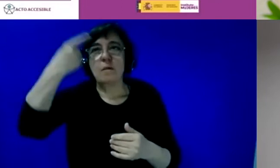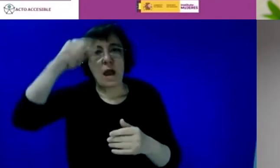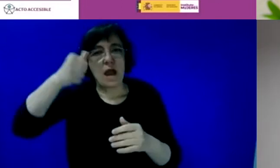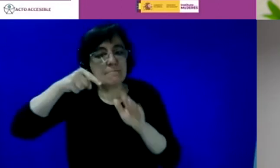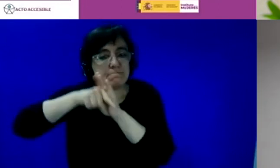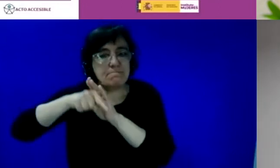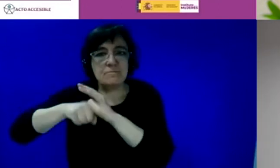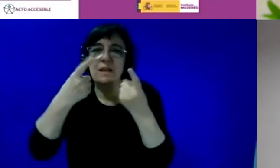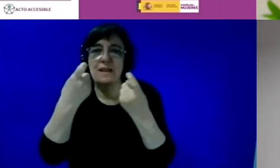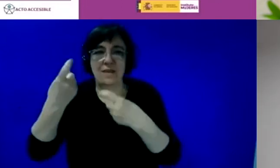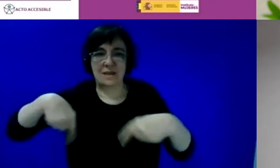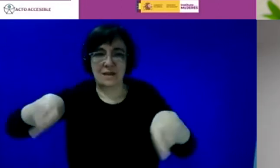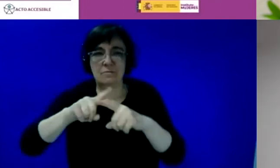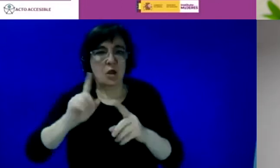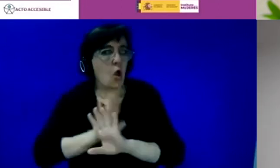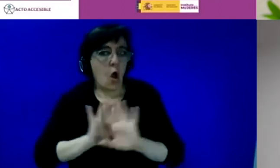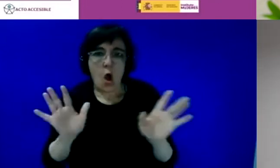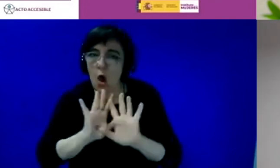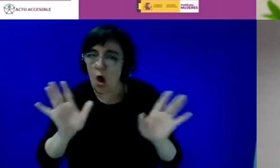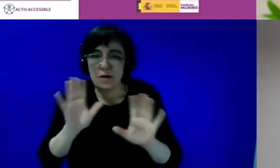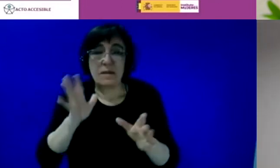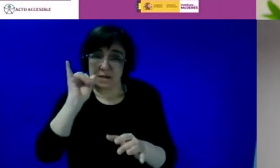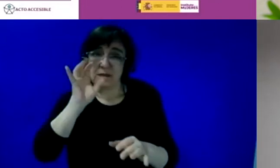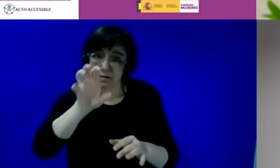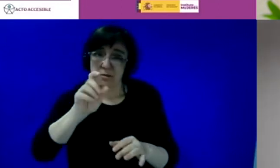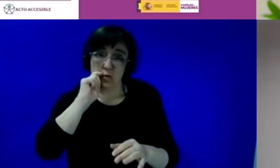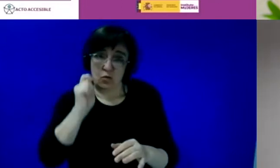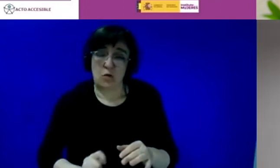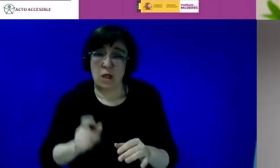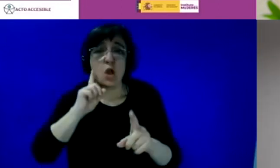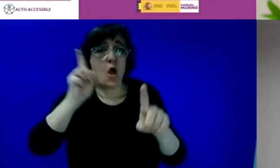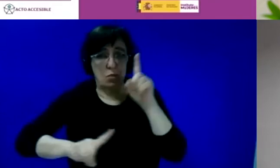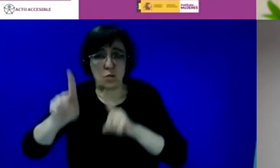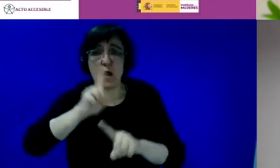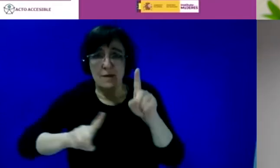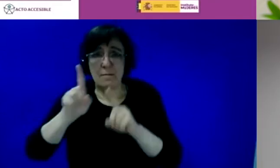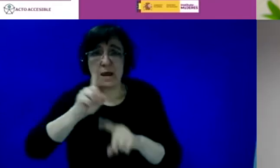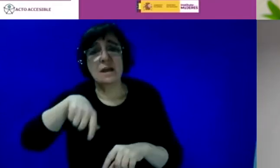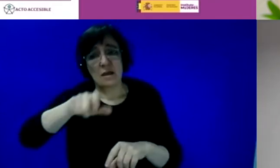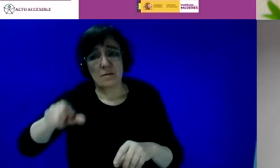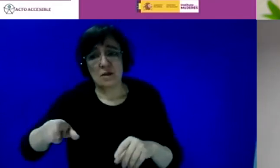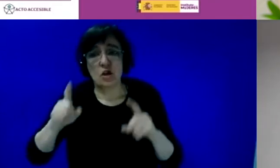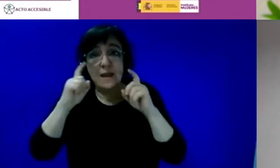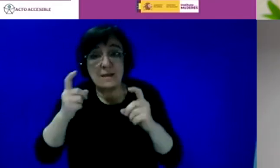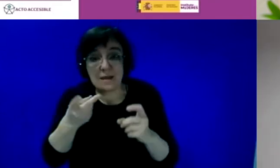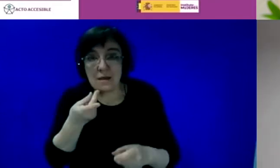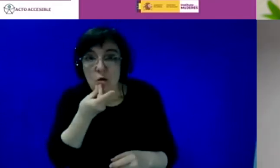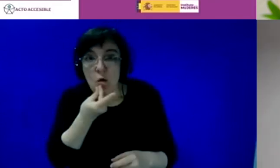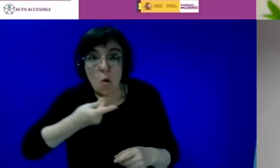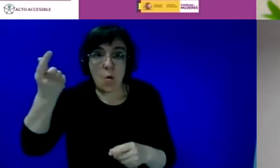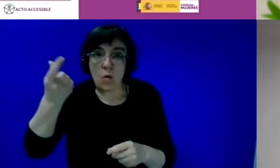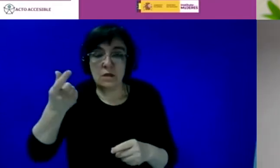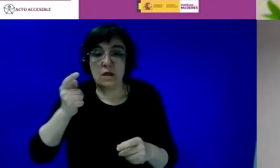travel from Ukraine to other countries to safety. And we have been providing this information as we get